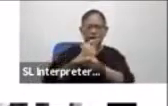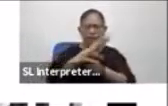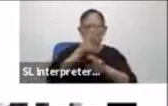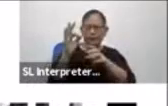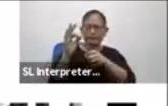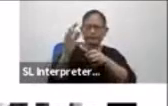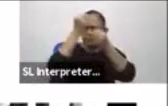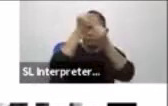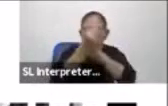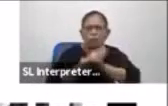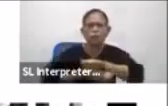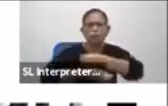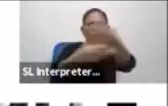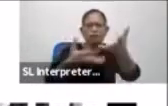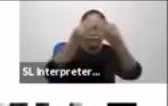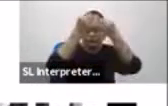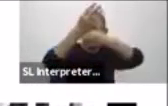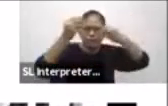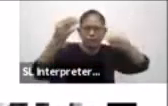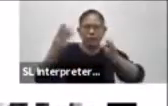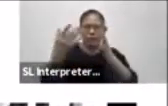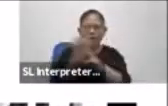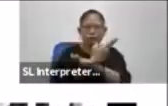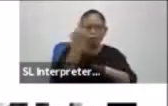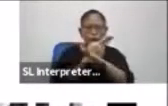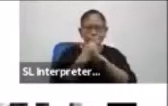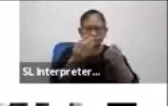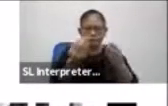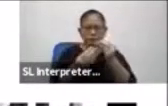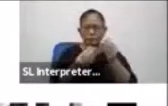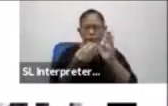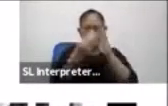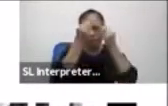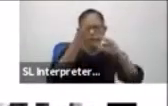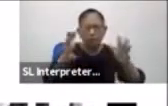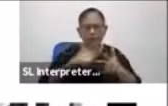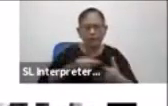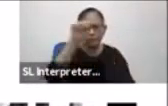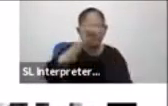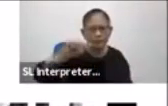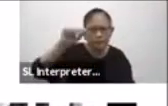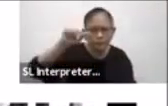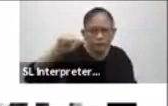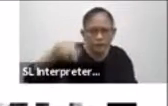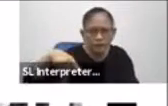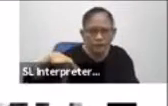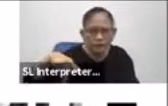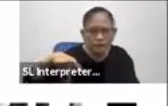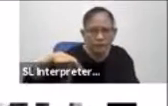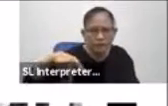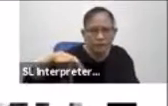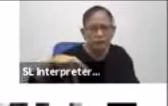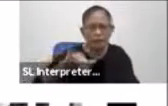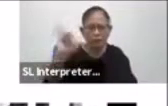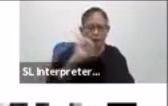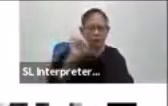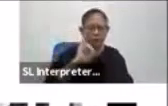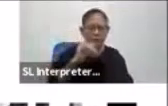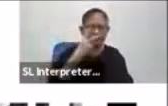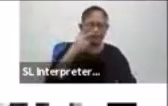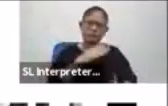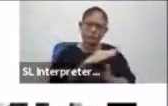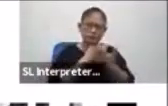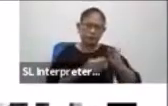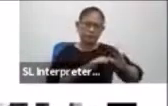information. And you'll see an example here at the bottom of the slide from the Pacific. We're also seeing dedicated attention